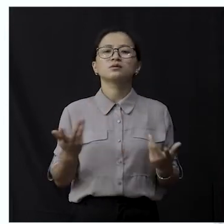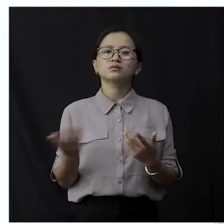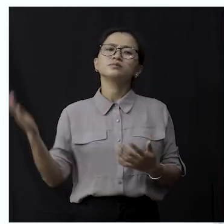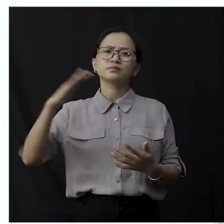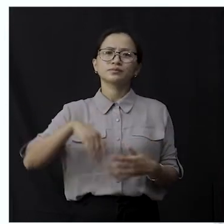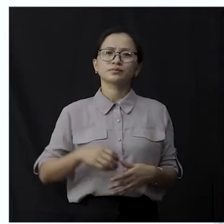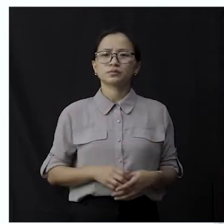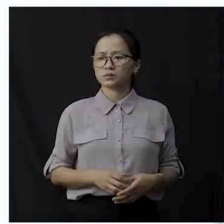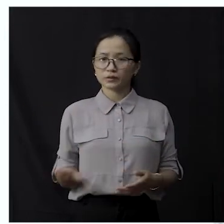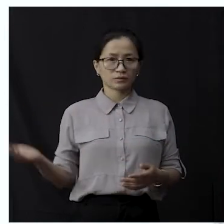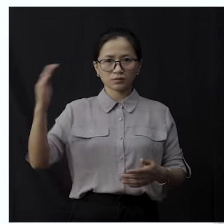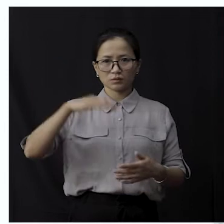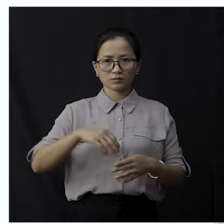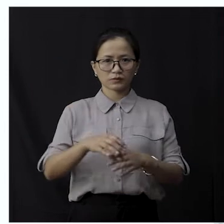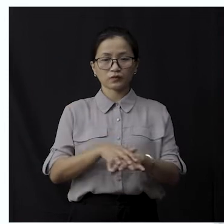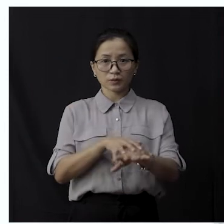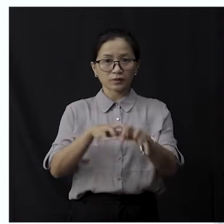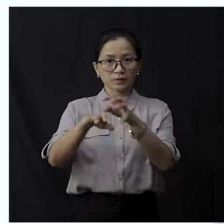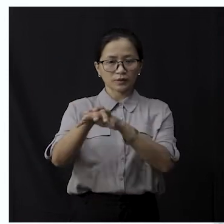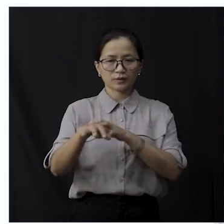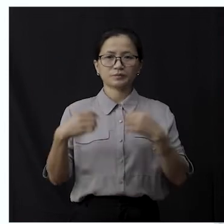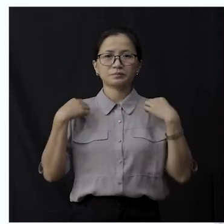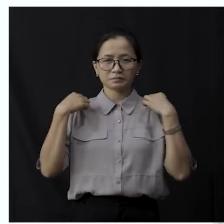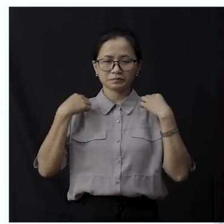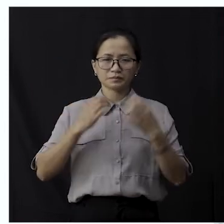It comes from animal, right? Now, students,